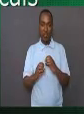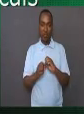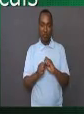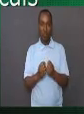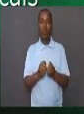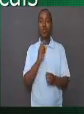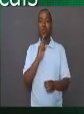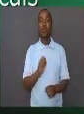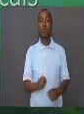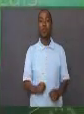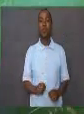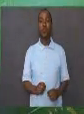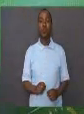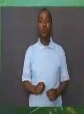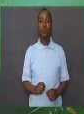sulfur-containing chemicals.